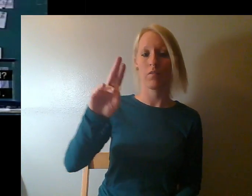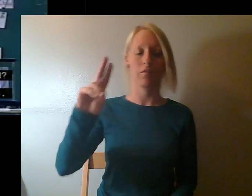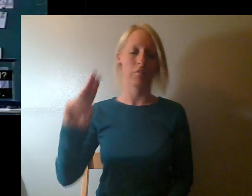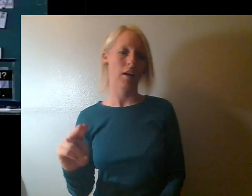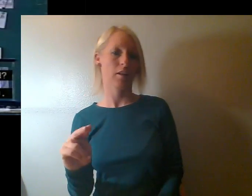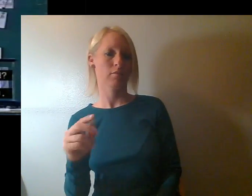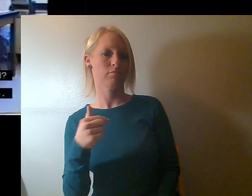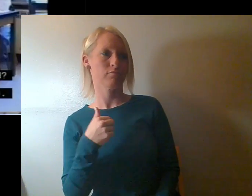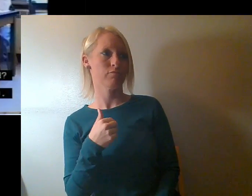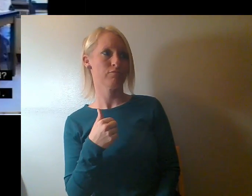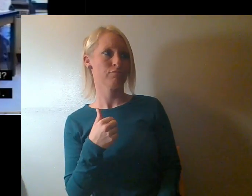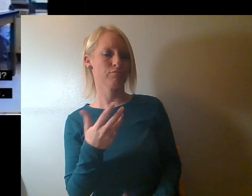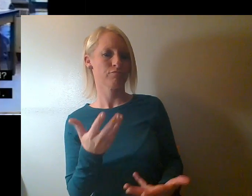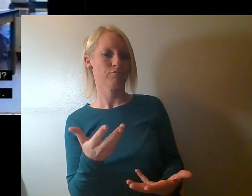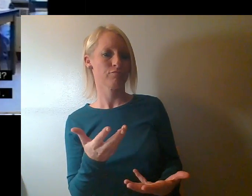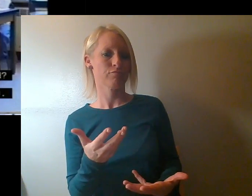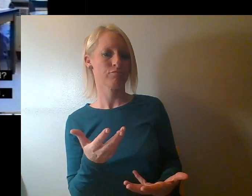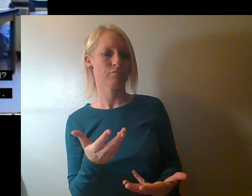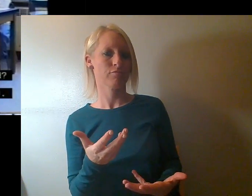the cell wall?